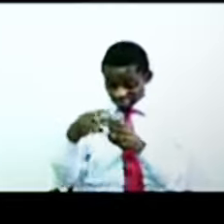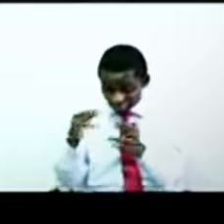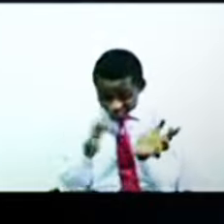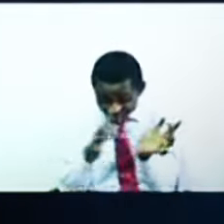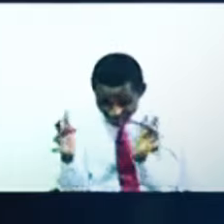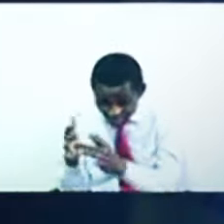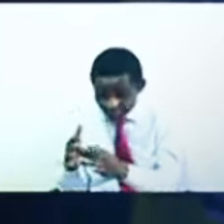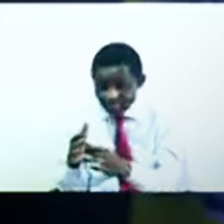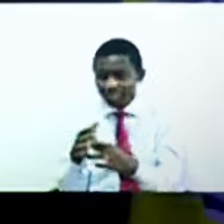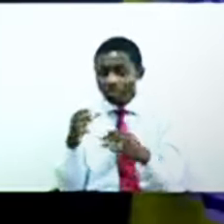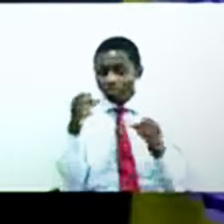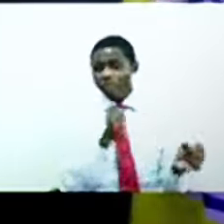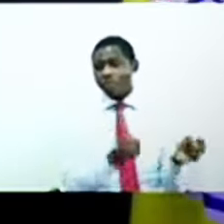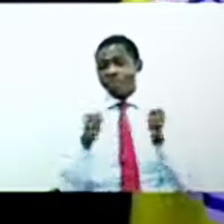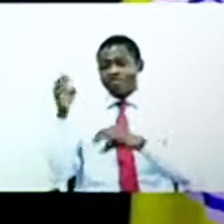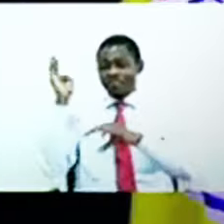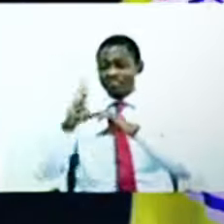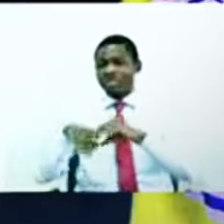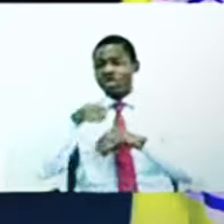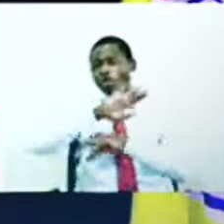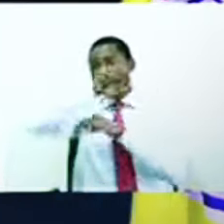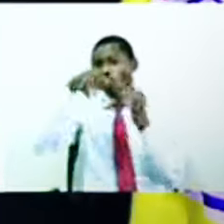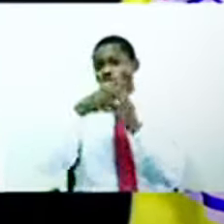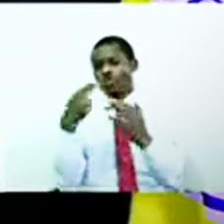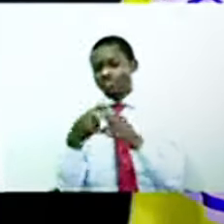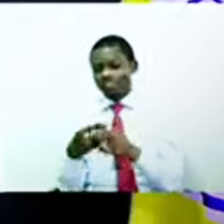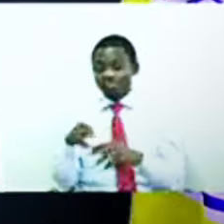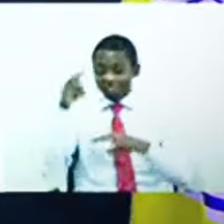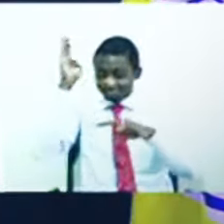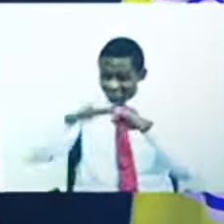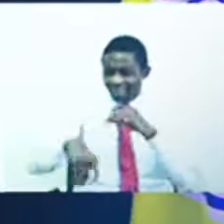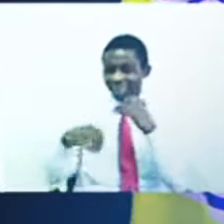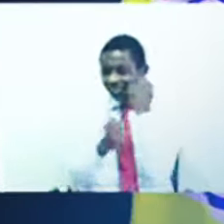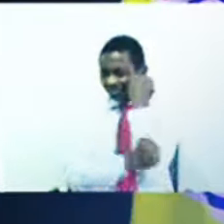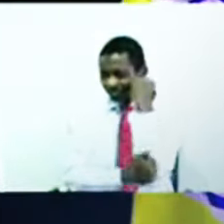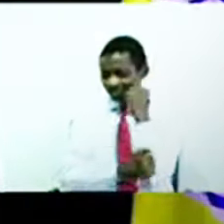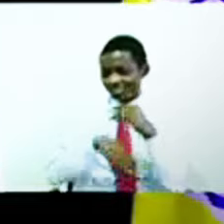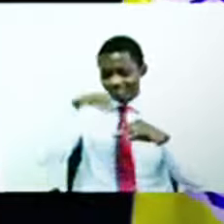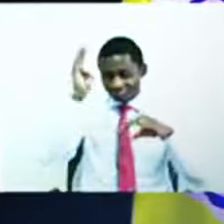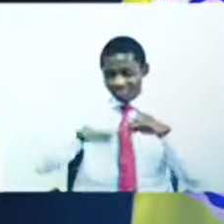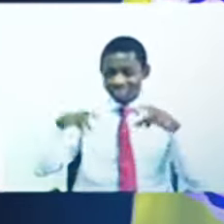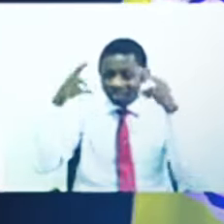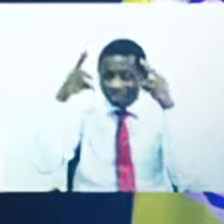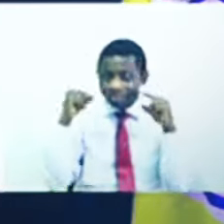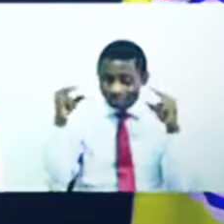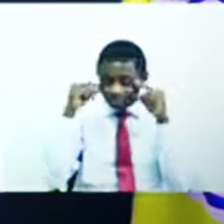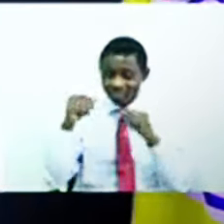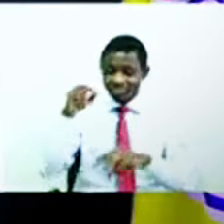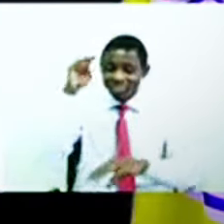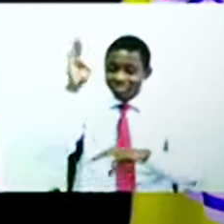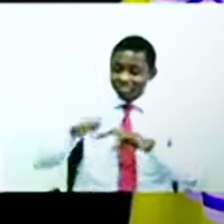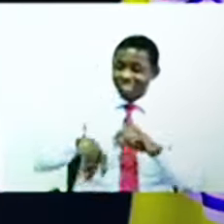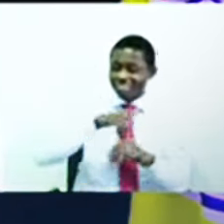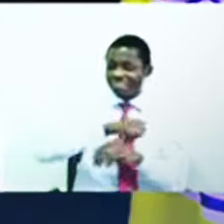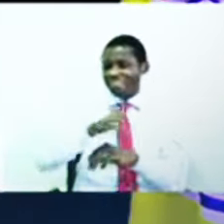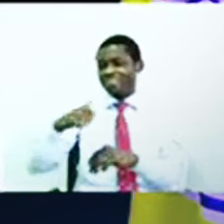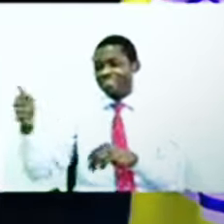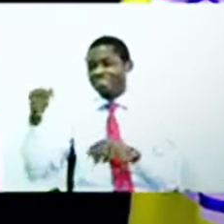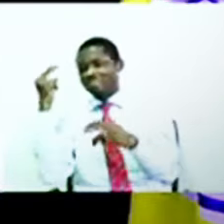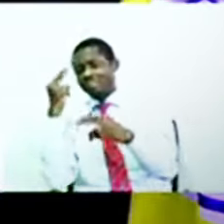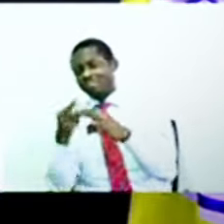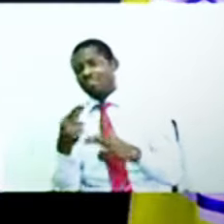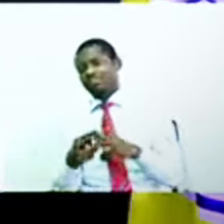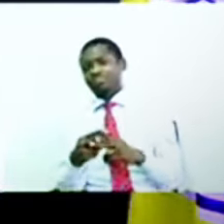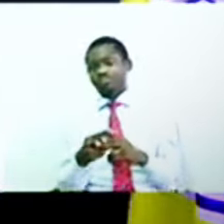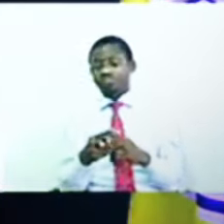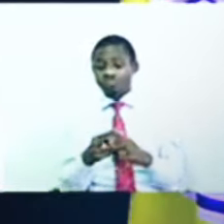name. Nidinu esosine Abraham. Is superior to Moses' name. Eche Moses din. It is superior to any other name. Eche din